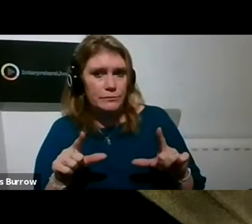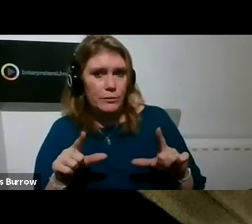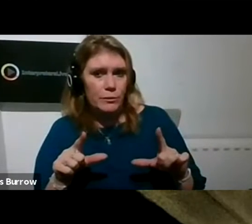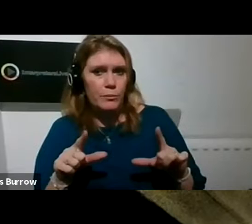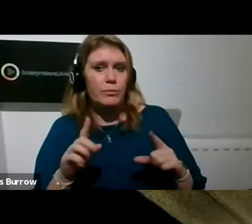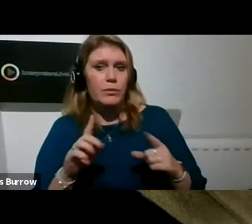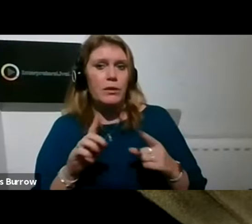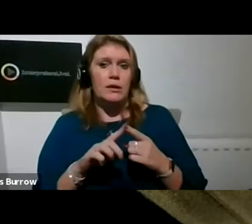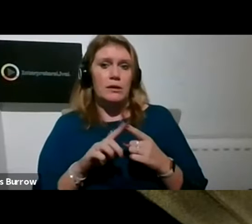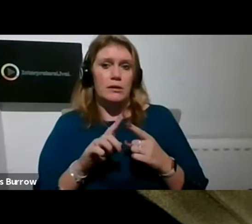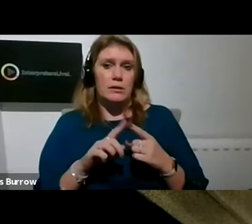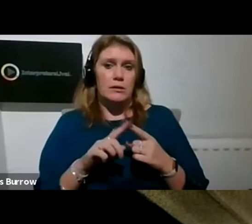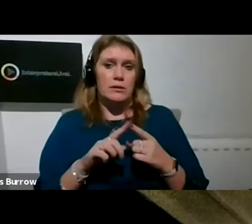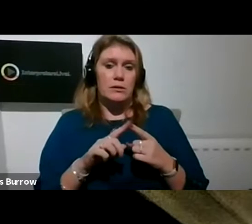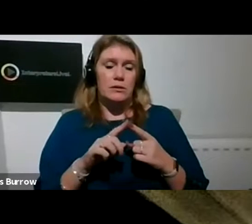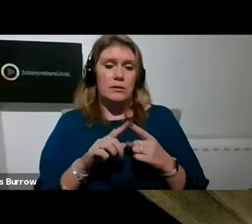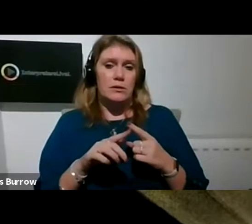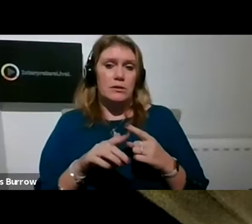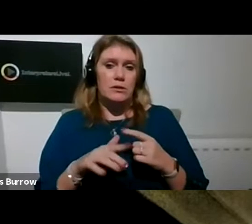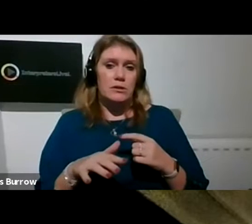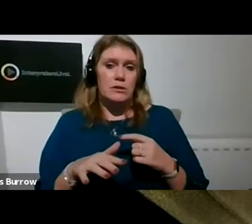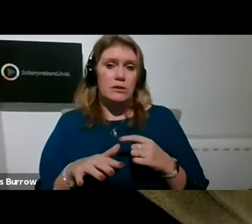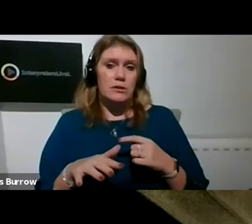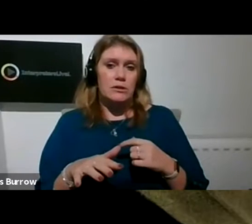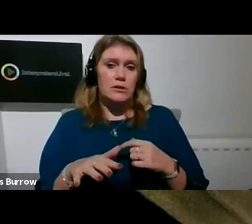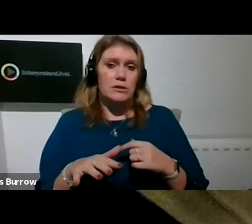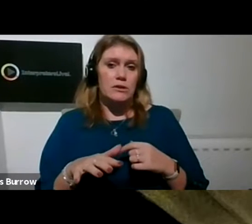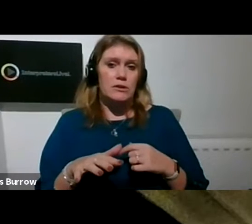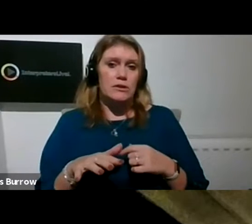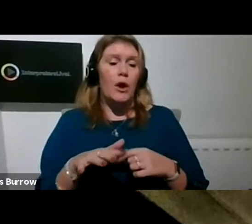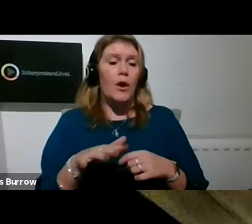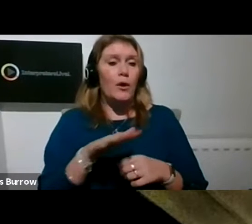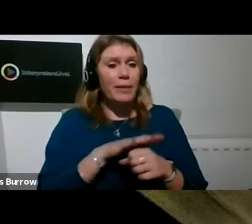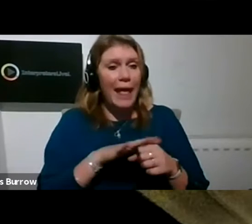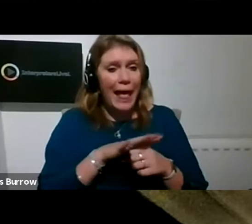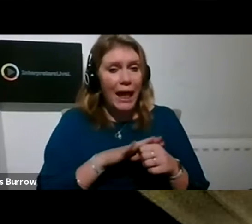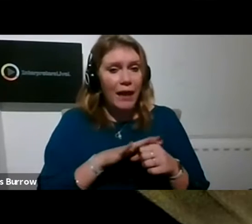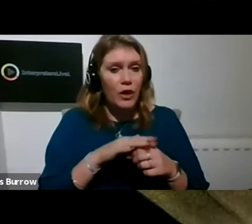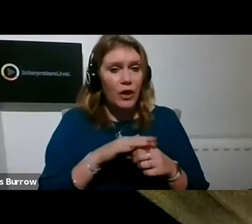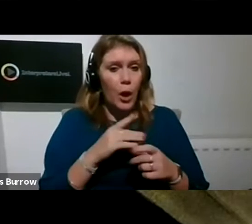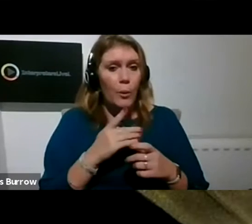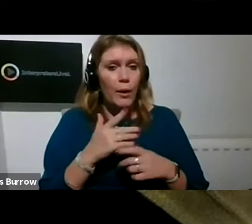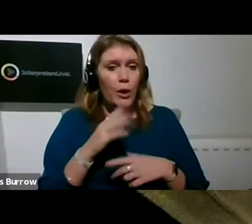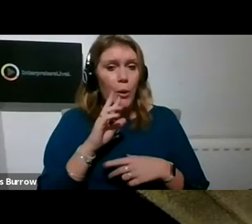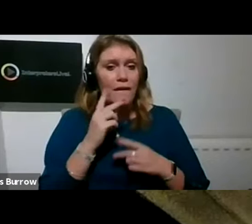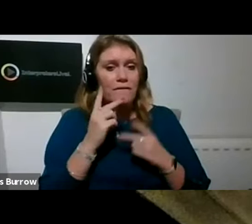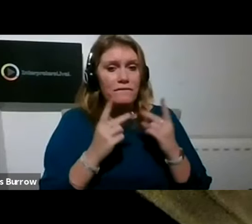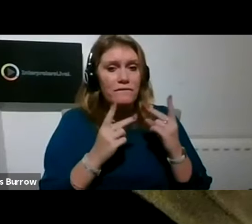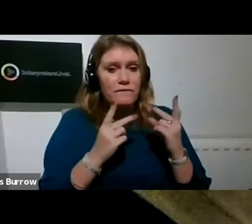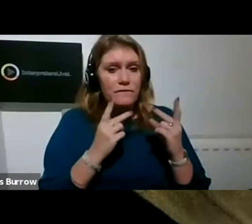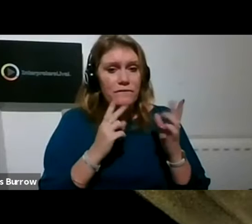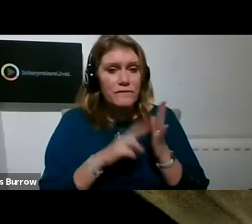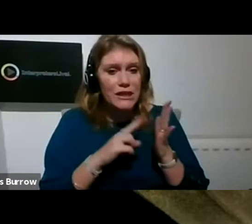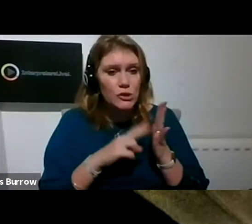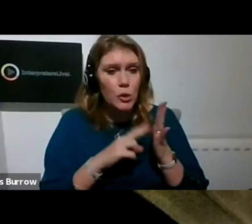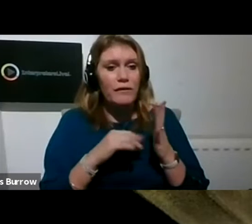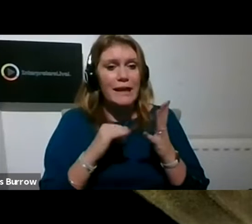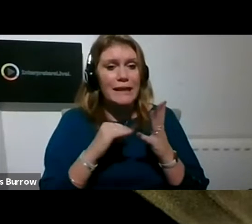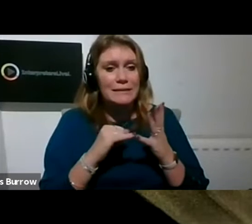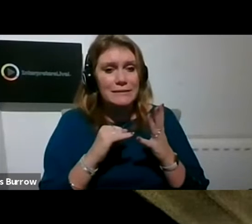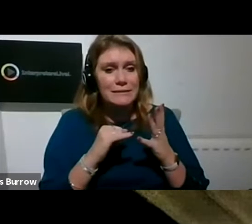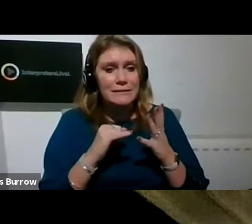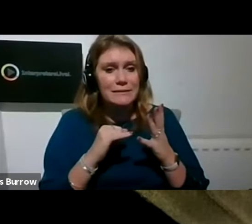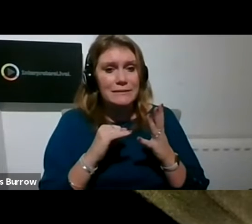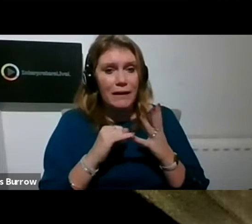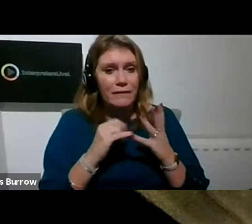For the sections of the opera where you heard Victoria and Steph singing as Lynn from the DWP